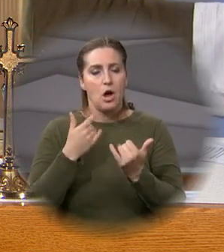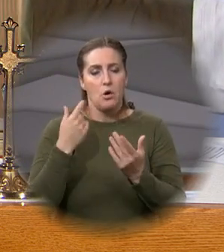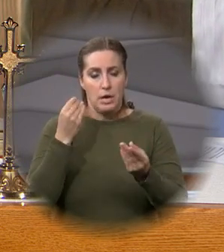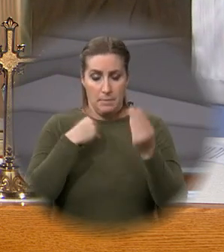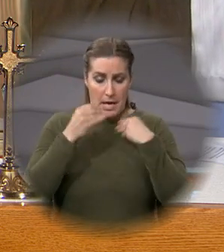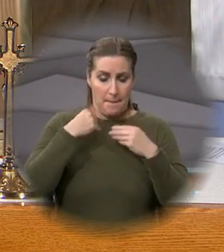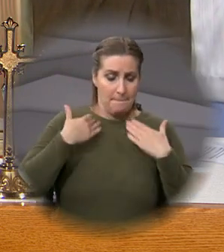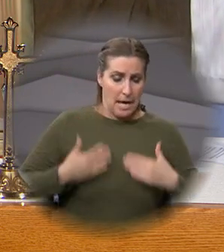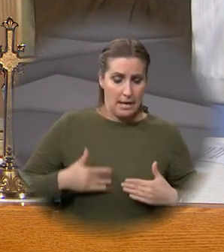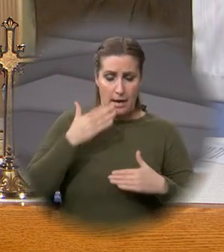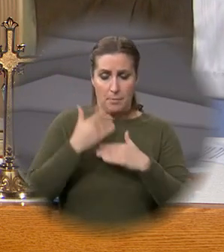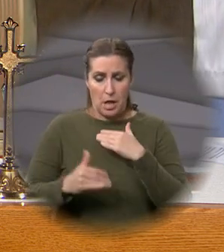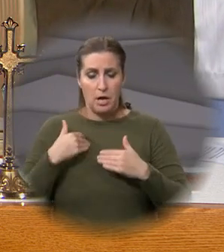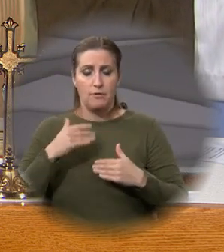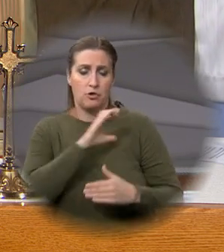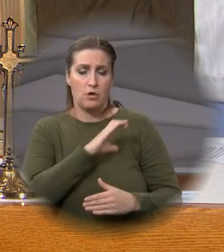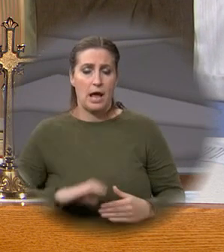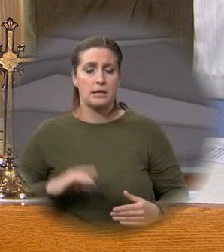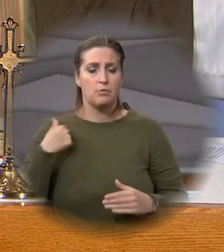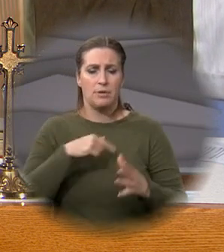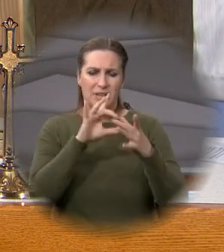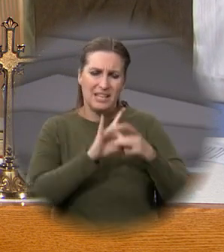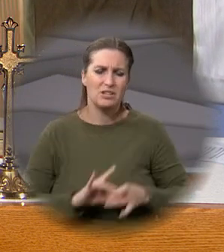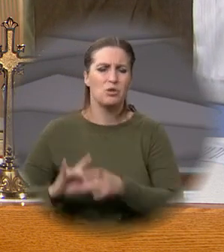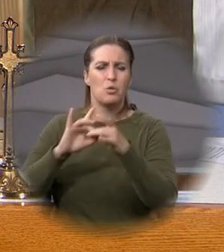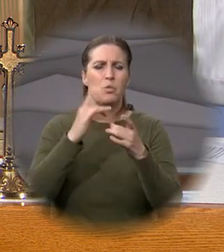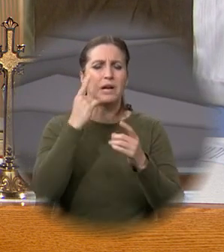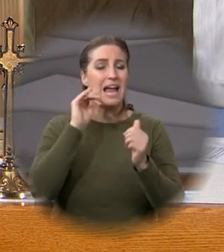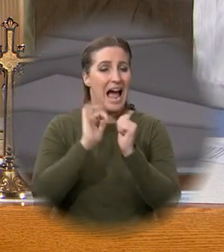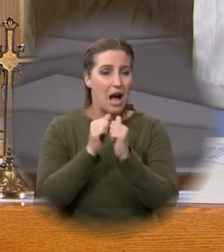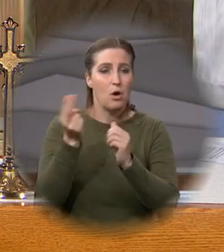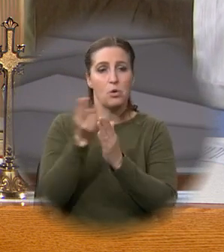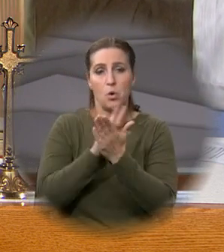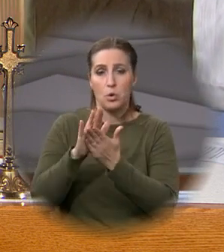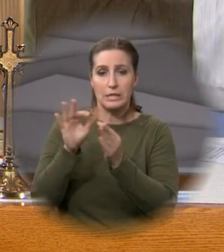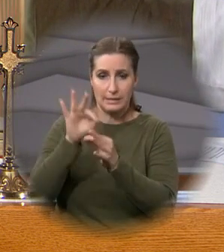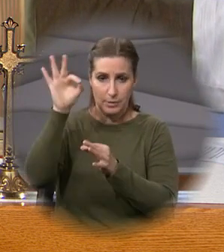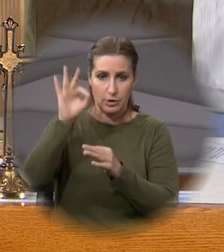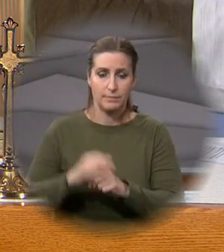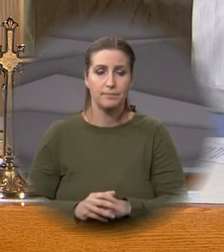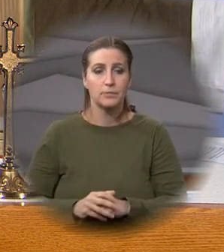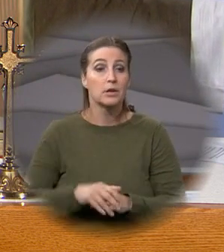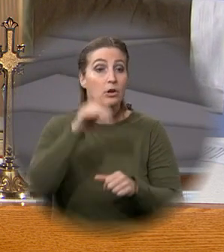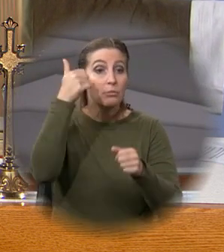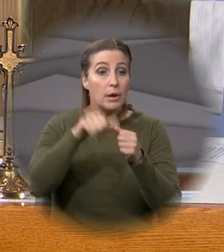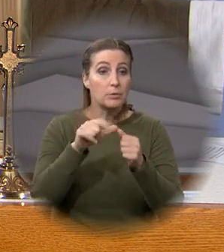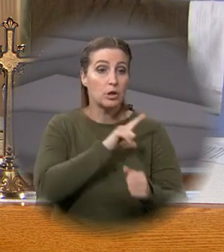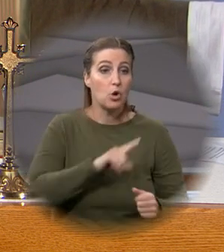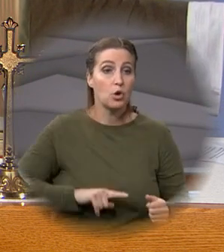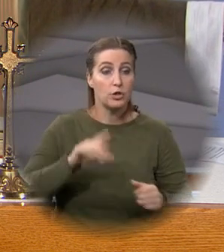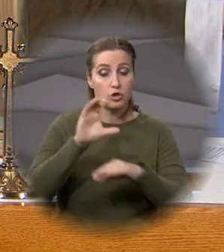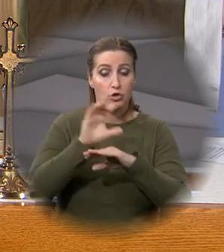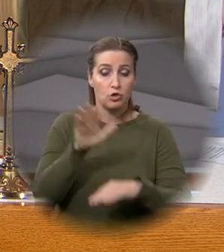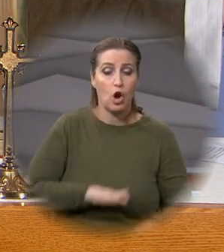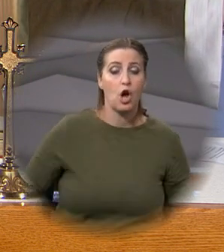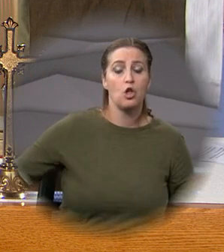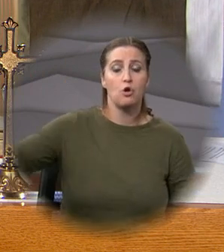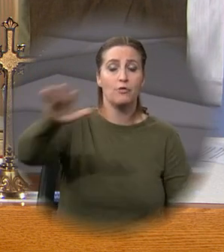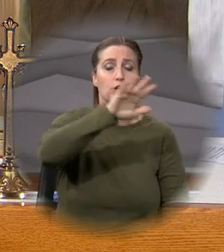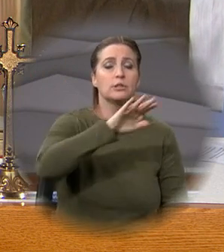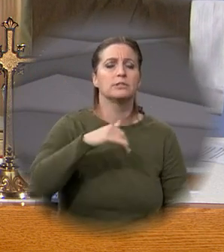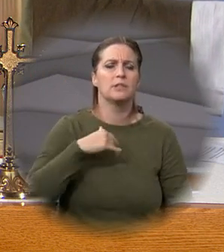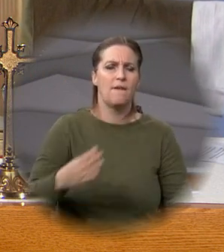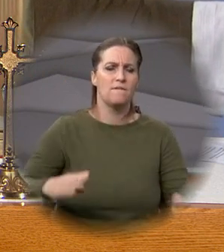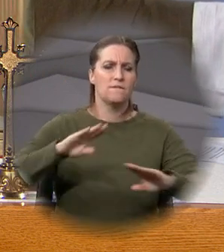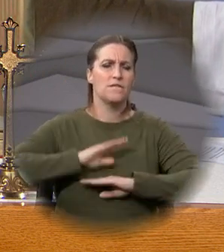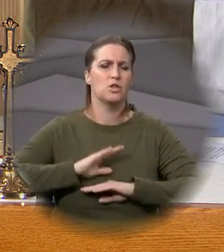partaking of the body and blood of Christ, we may be gathered into one by the Holy Spirit. Remember, Lord, your church spread throughout the world. Bring her